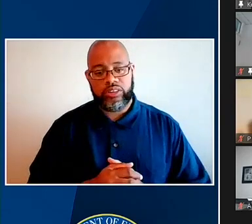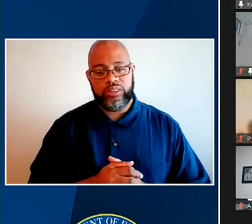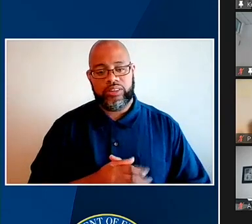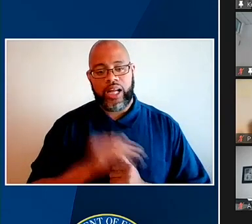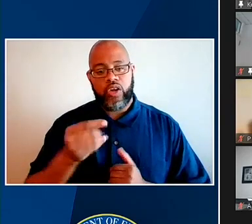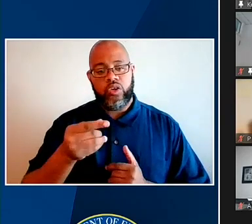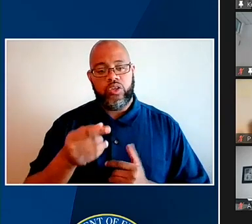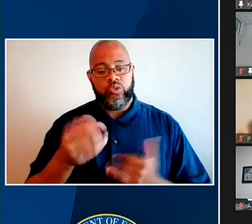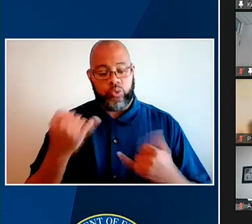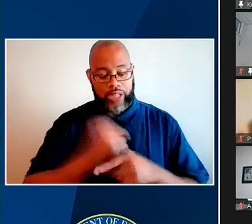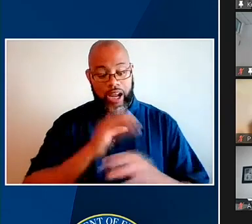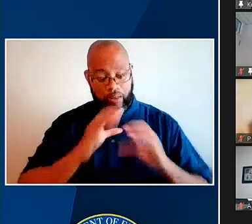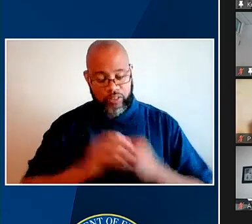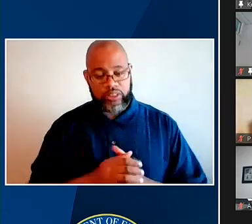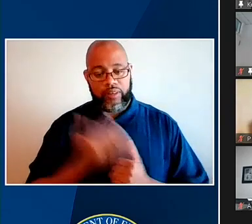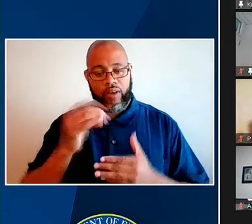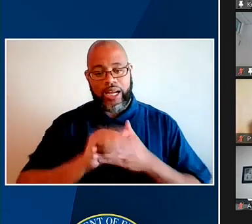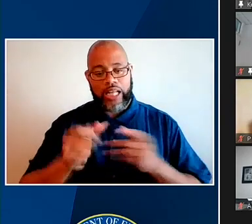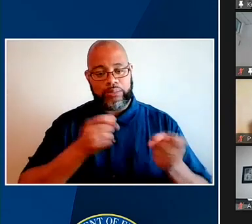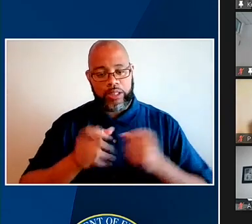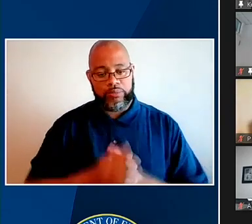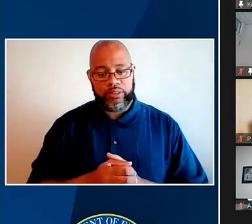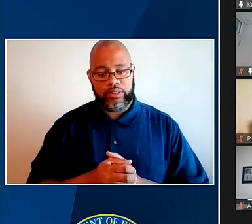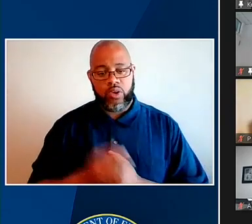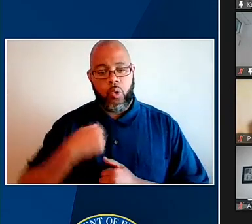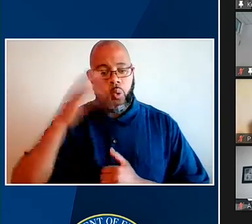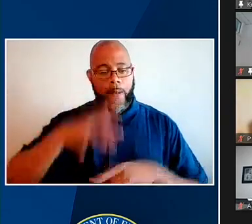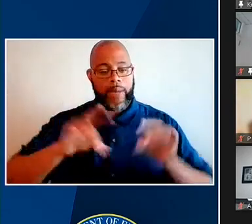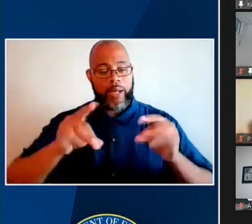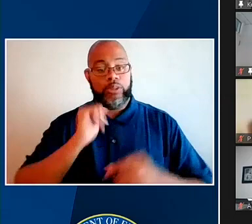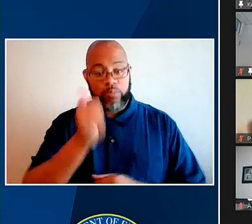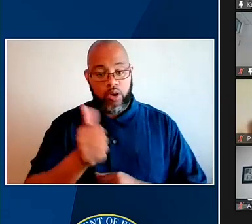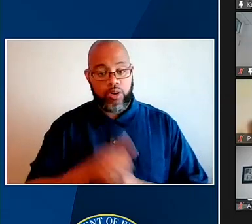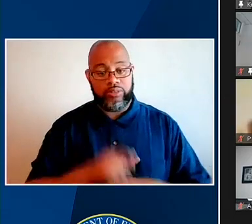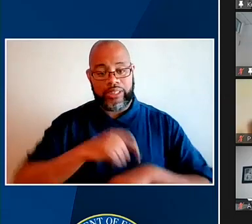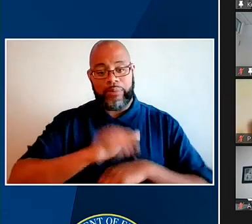dialogue today on cash management. We will pick things up tomorrow